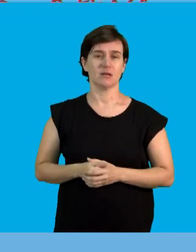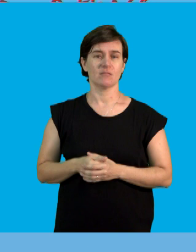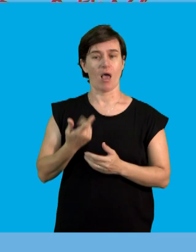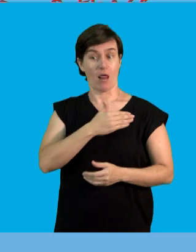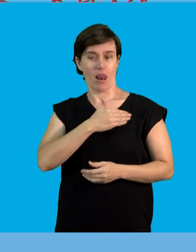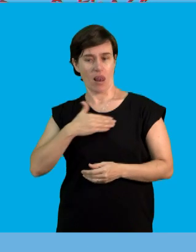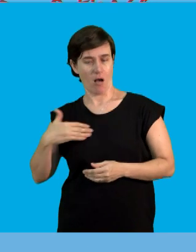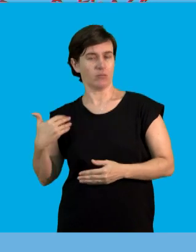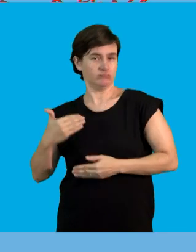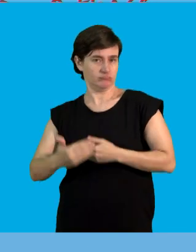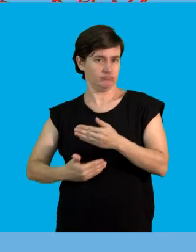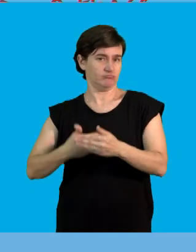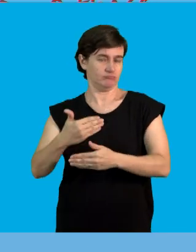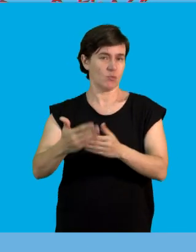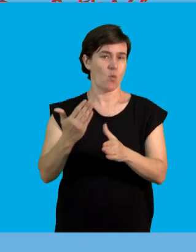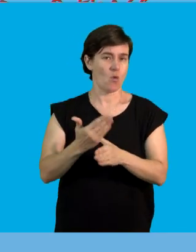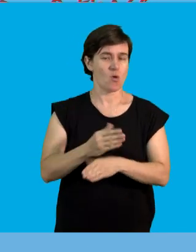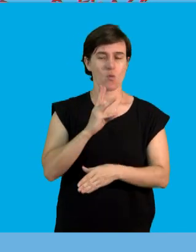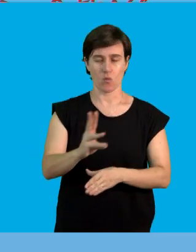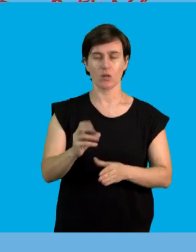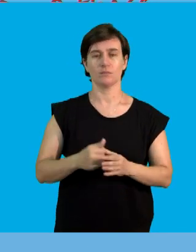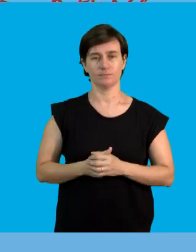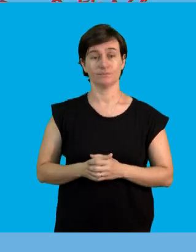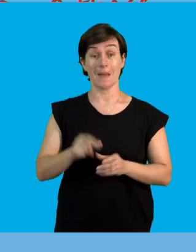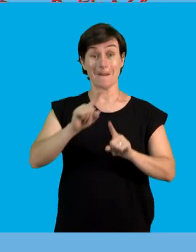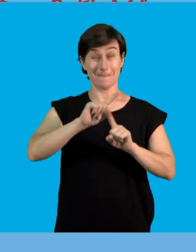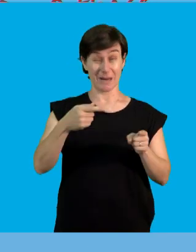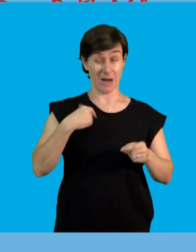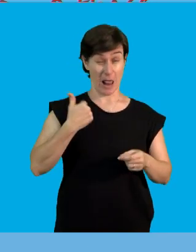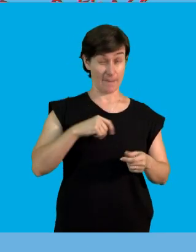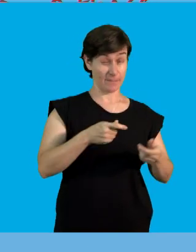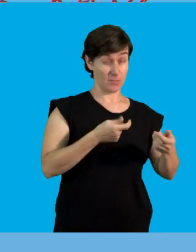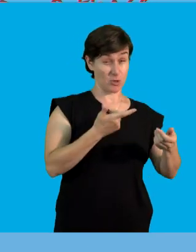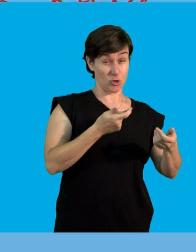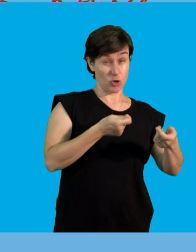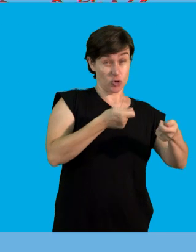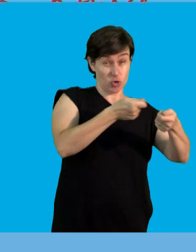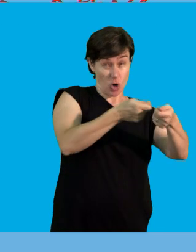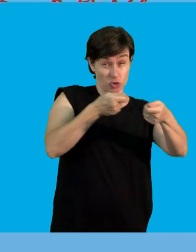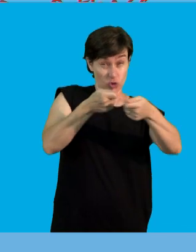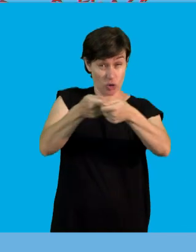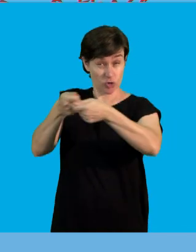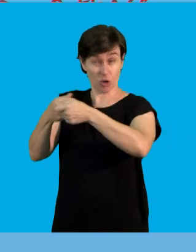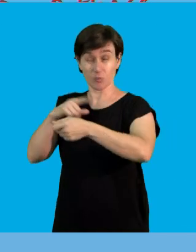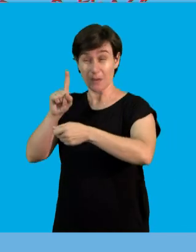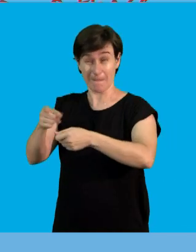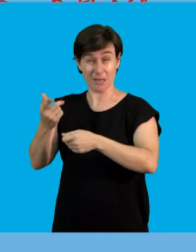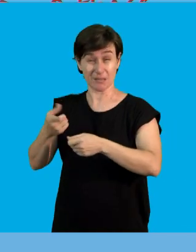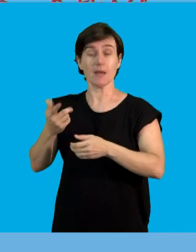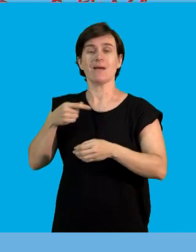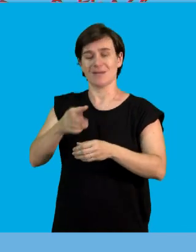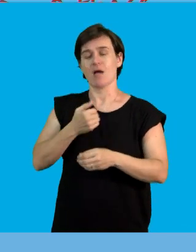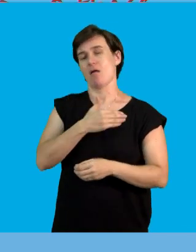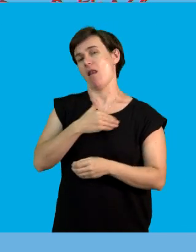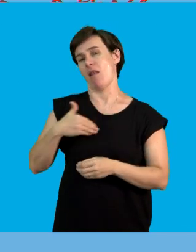So when they are connected in parallel and you want to charge them, they're going to take a longer period of time for them to become fully